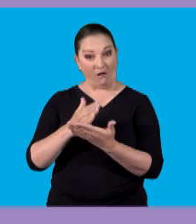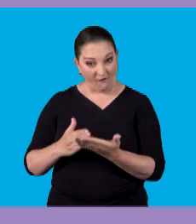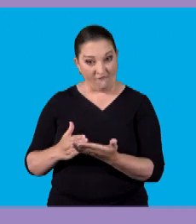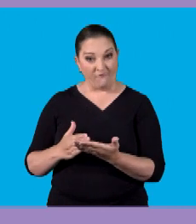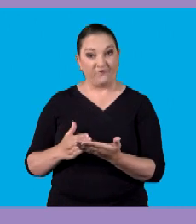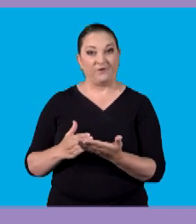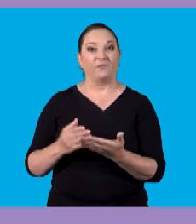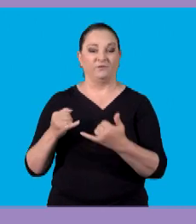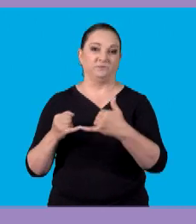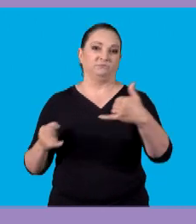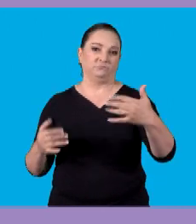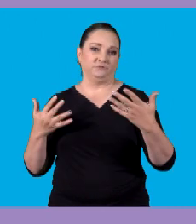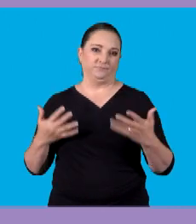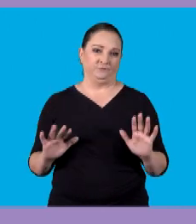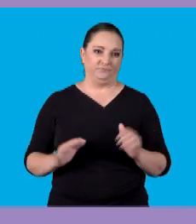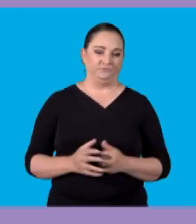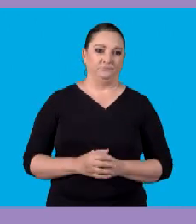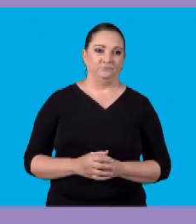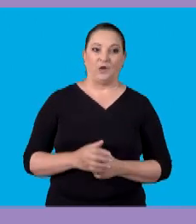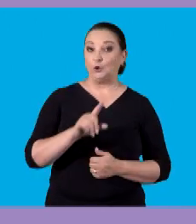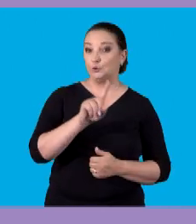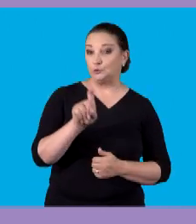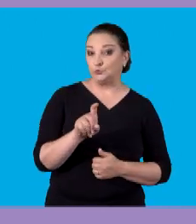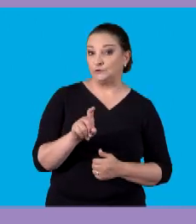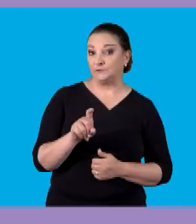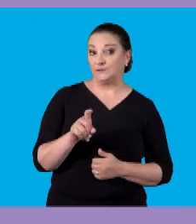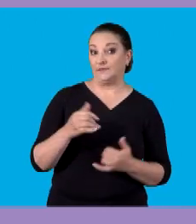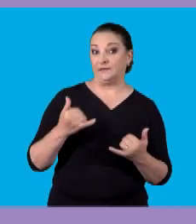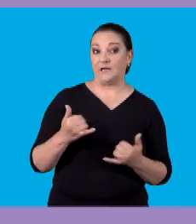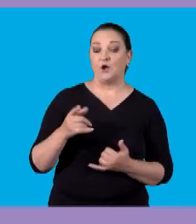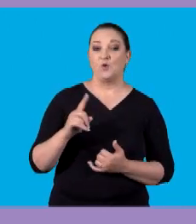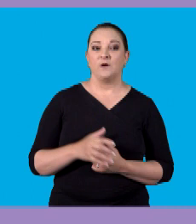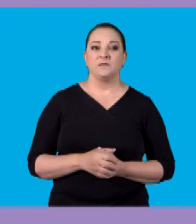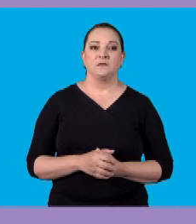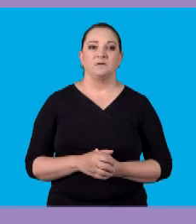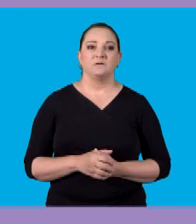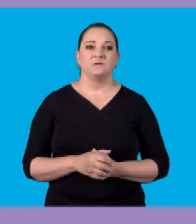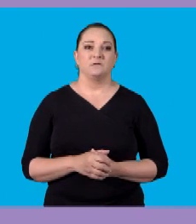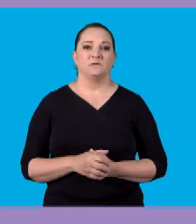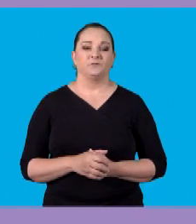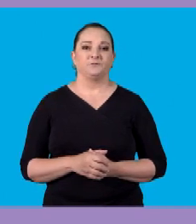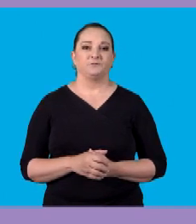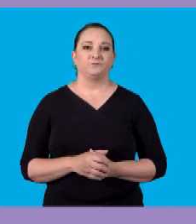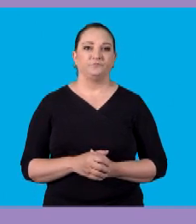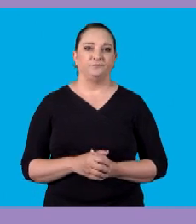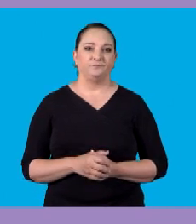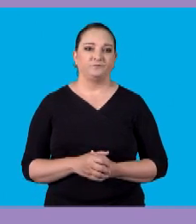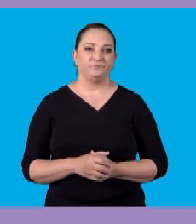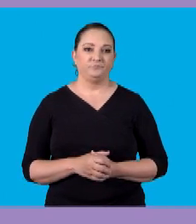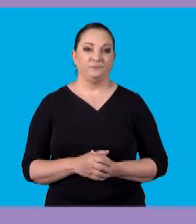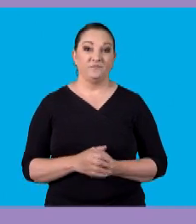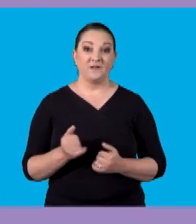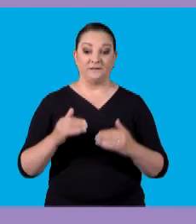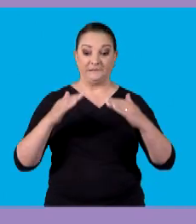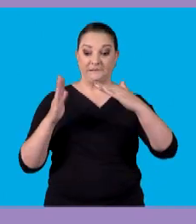half of the diagonals. Now, a question that is raised here is, what do you notice when you